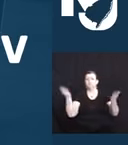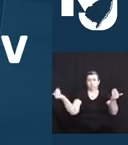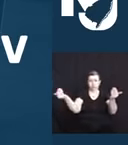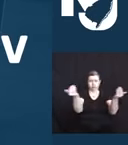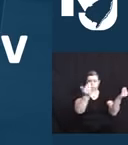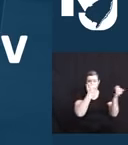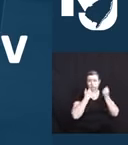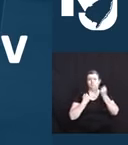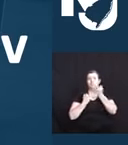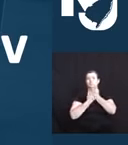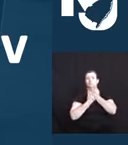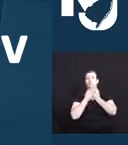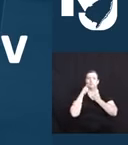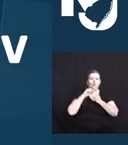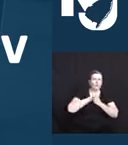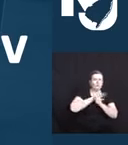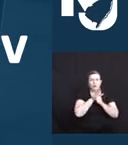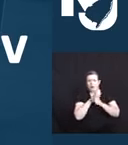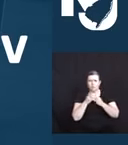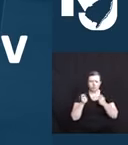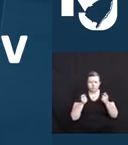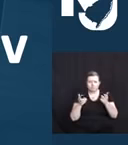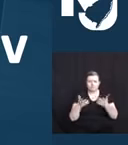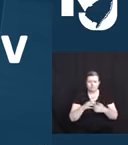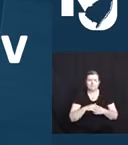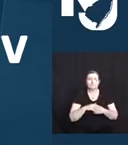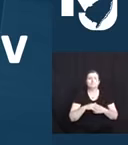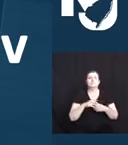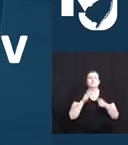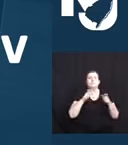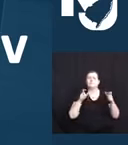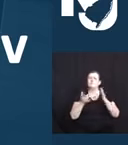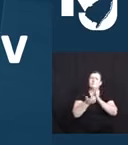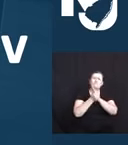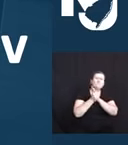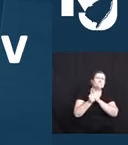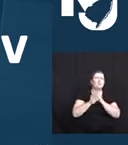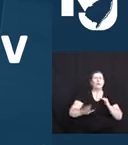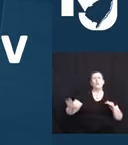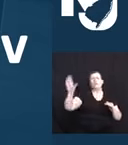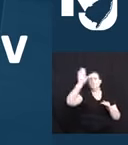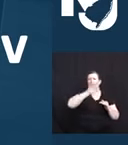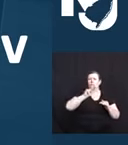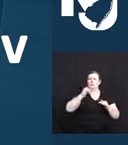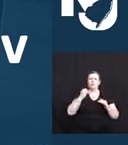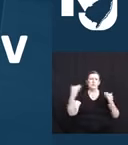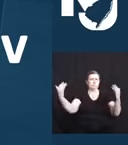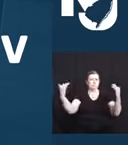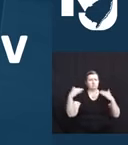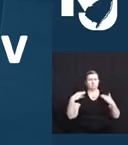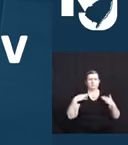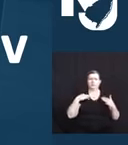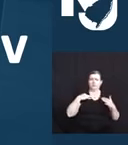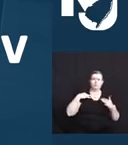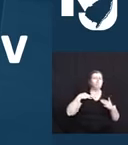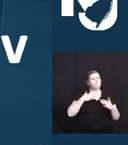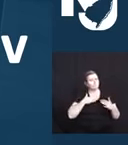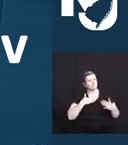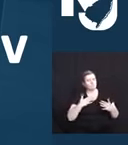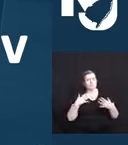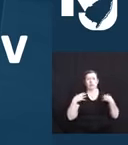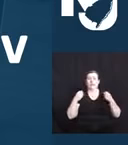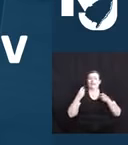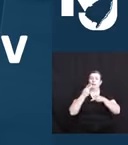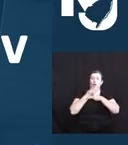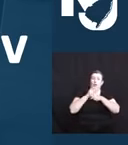COVID-19 response. Talented individuals from across the state came forward, including healthcare professionals